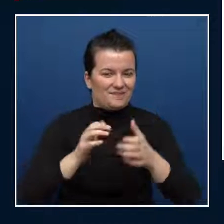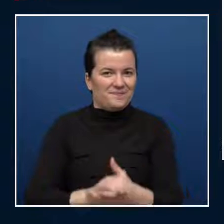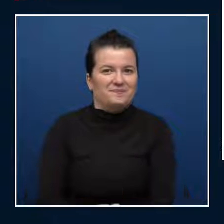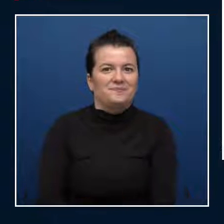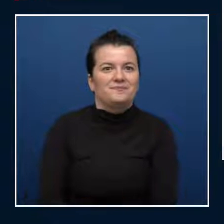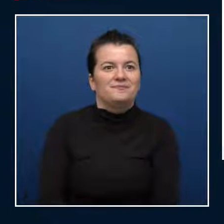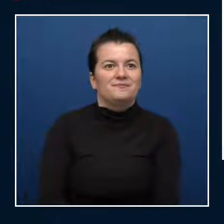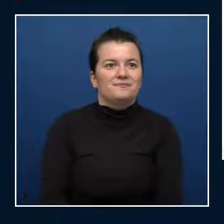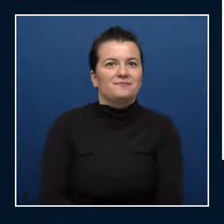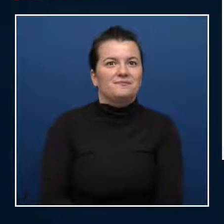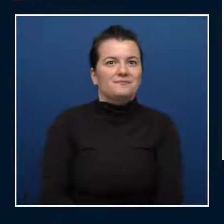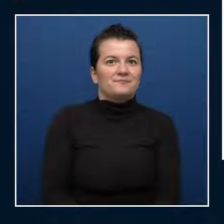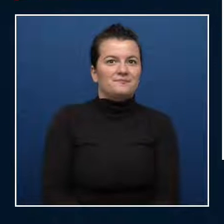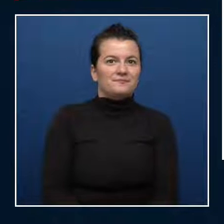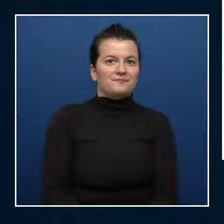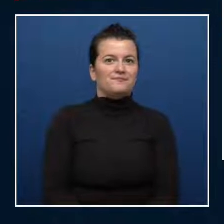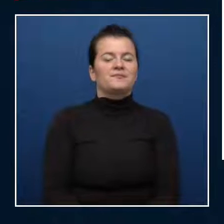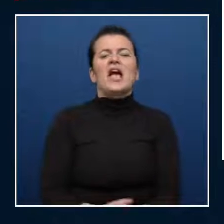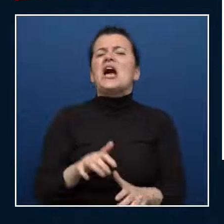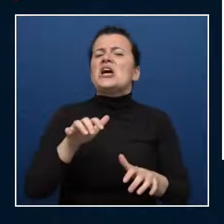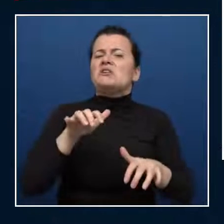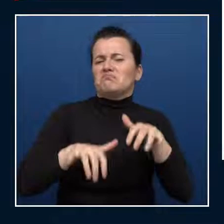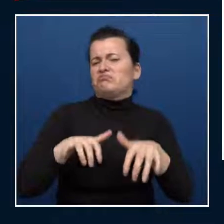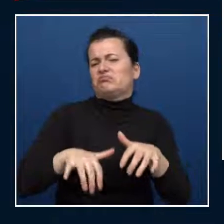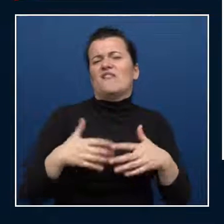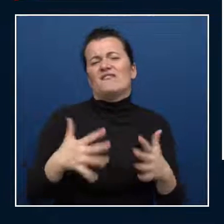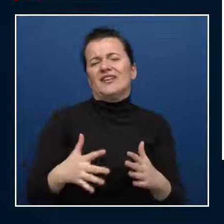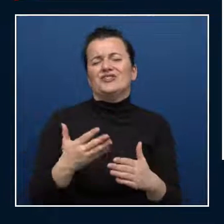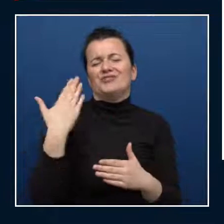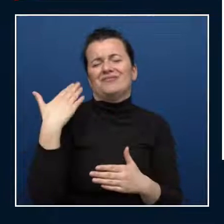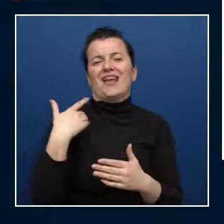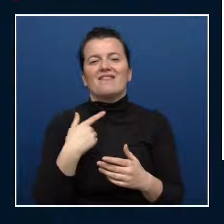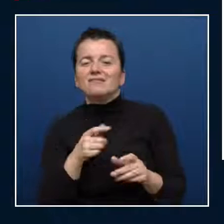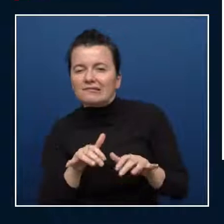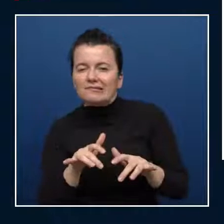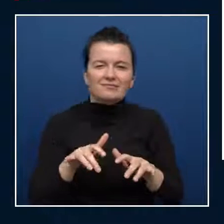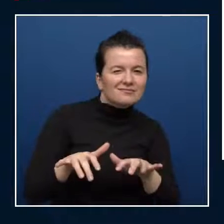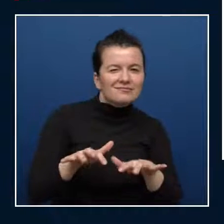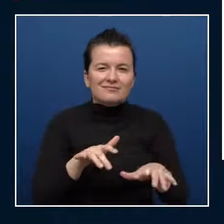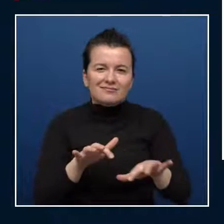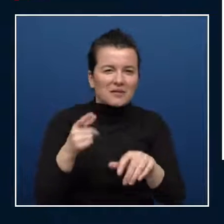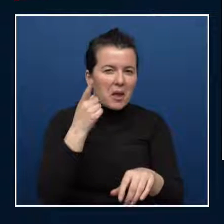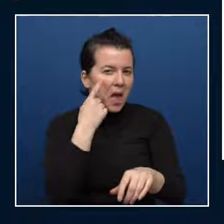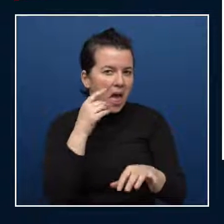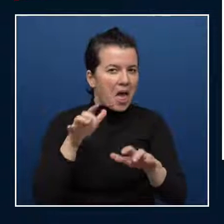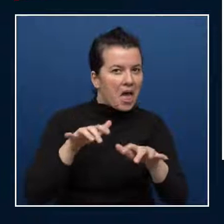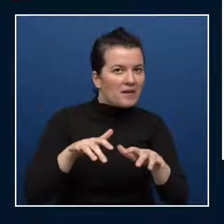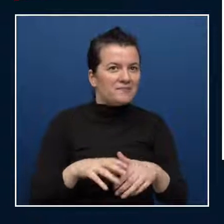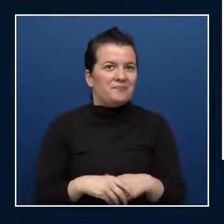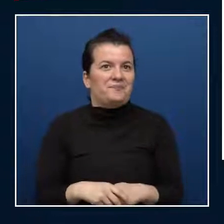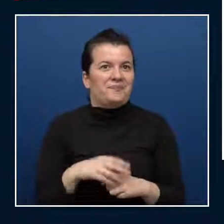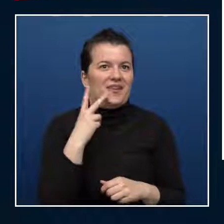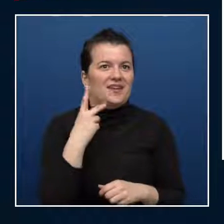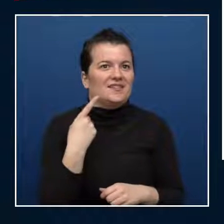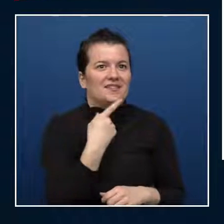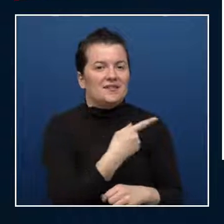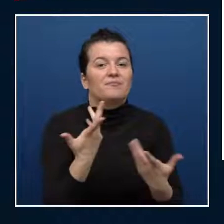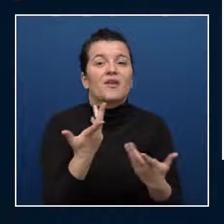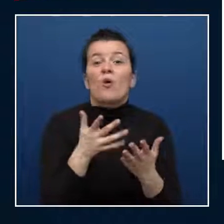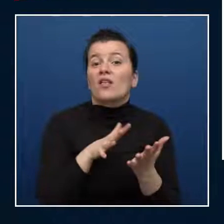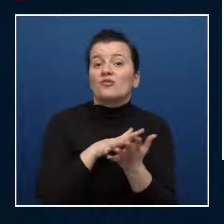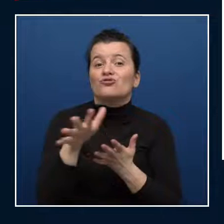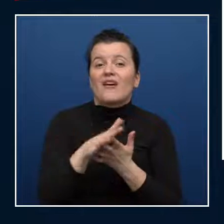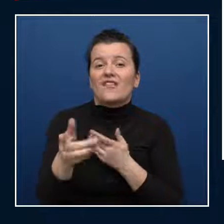this technology and I have set up the Traffic Manager one. So let's have a look at the resources within Traffic Manager.